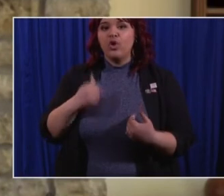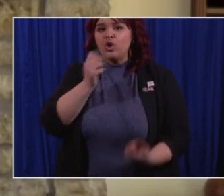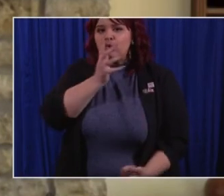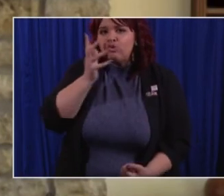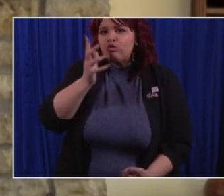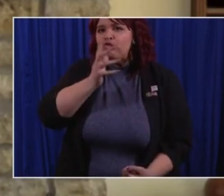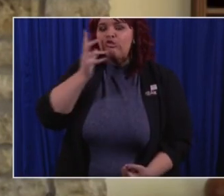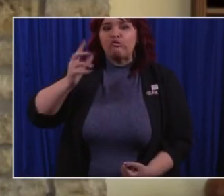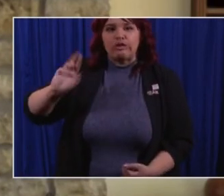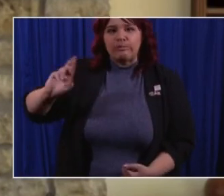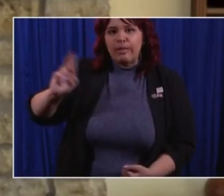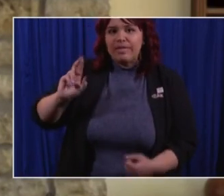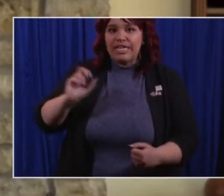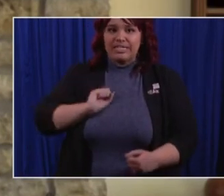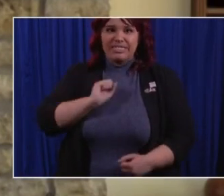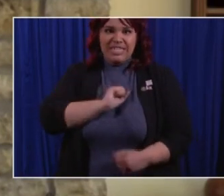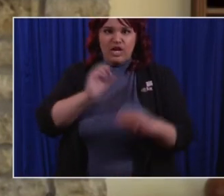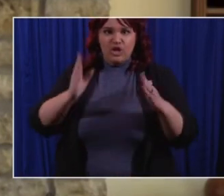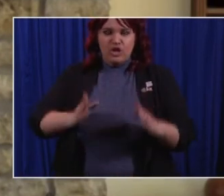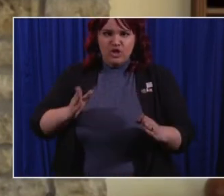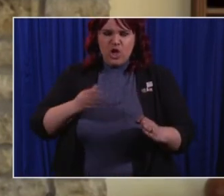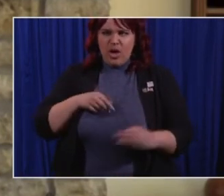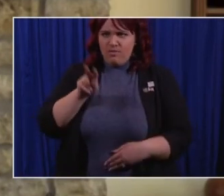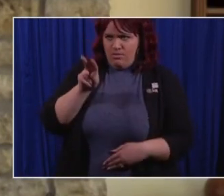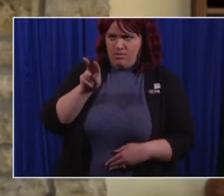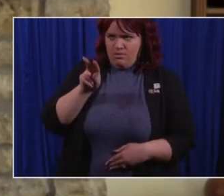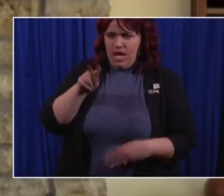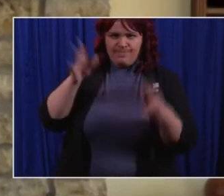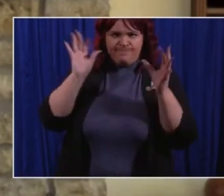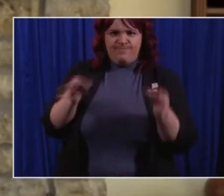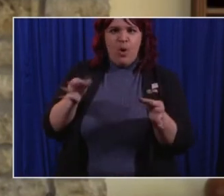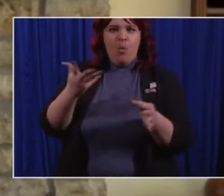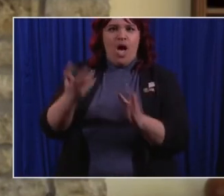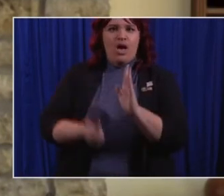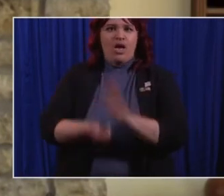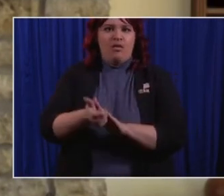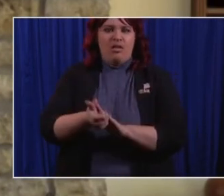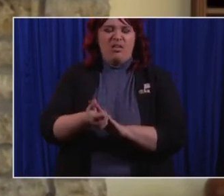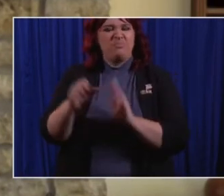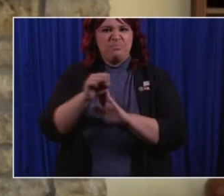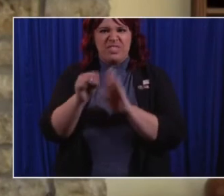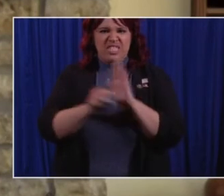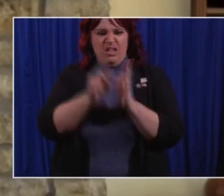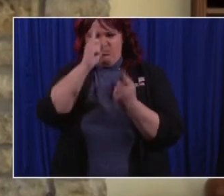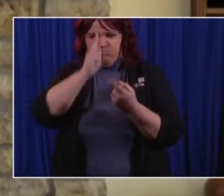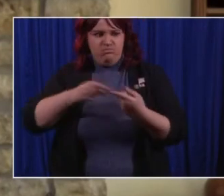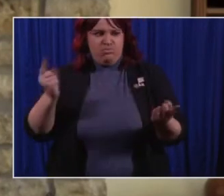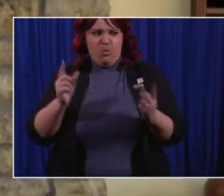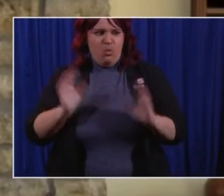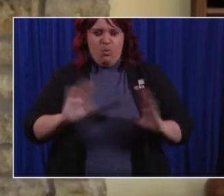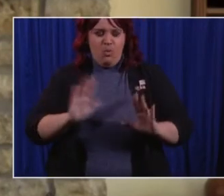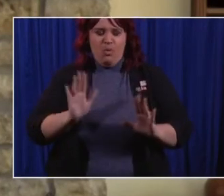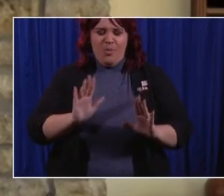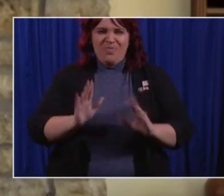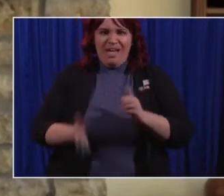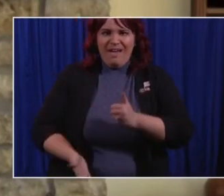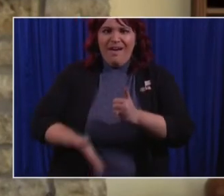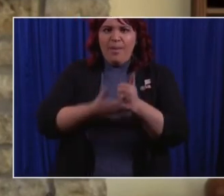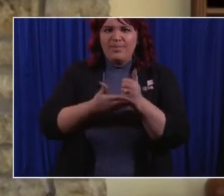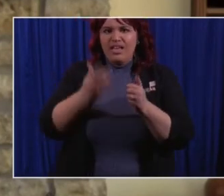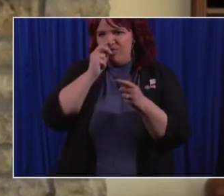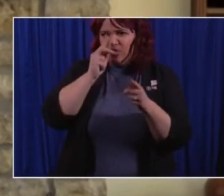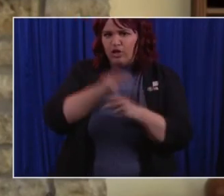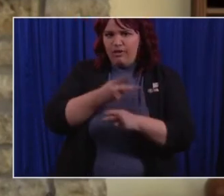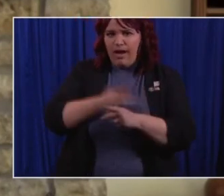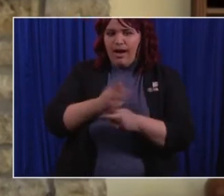want to end the use of that. And the state saying, no, we want to keep that because it helps prioritize vaccine